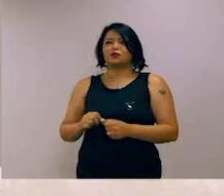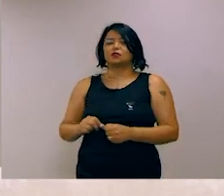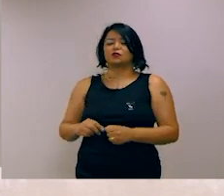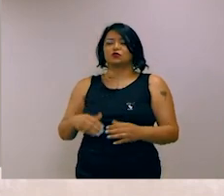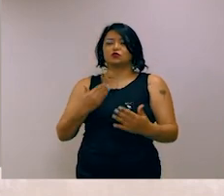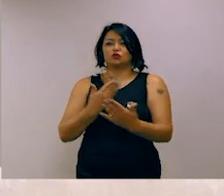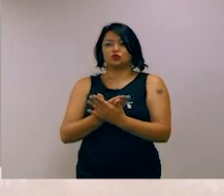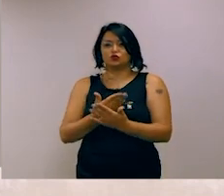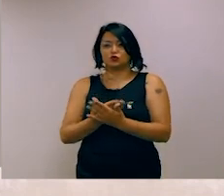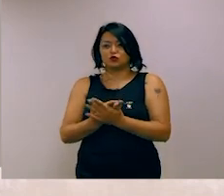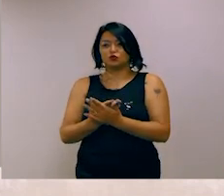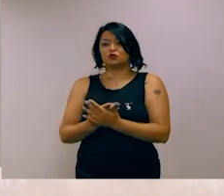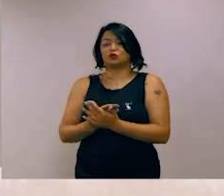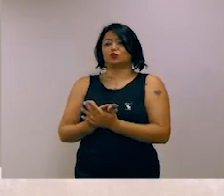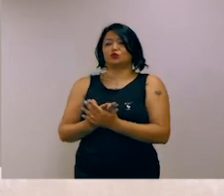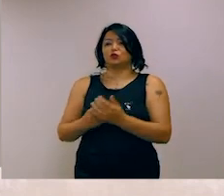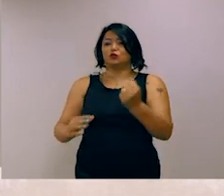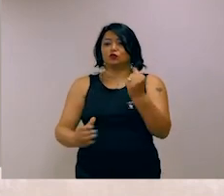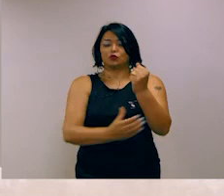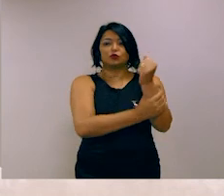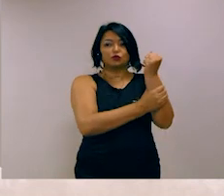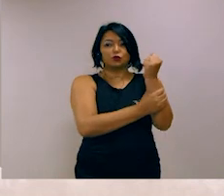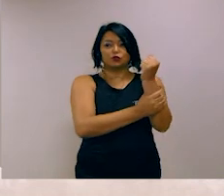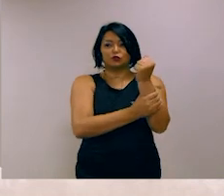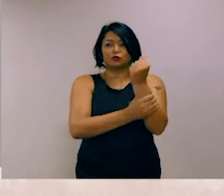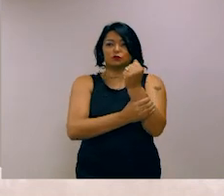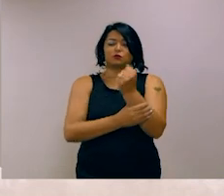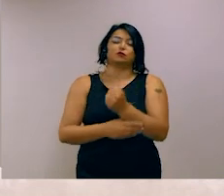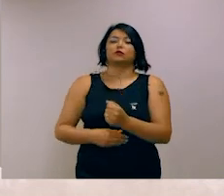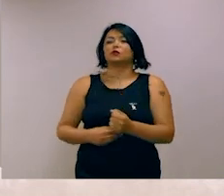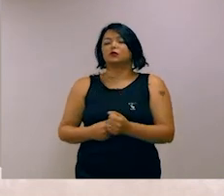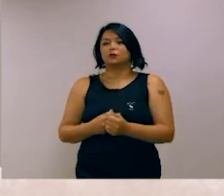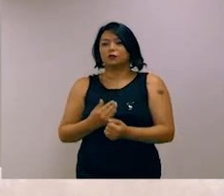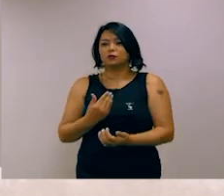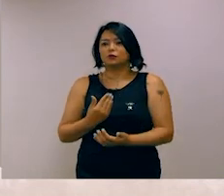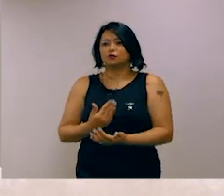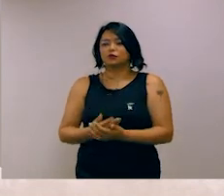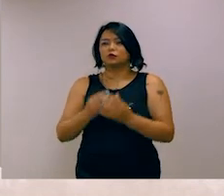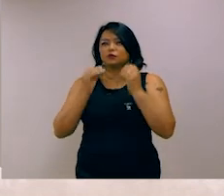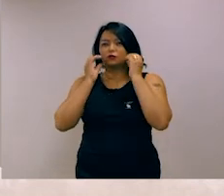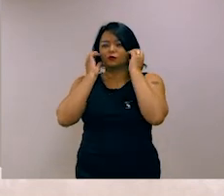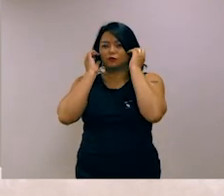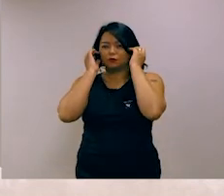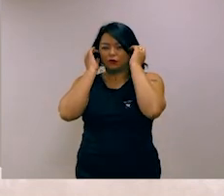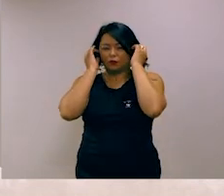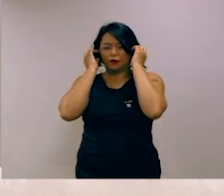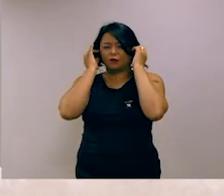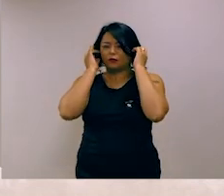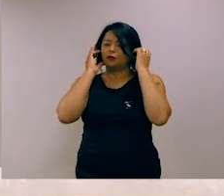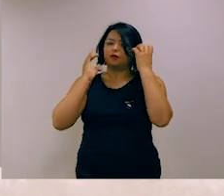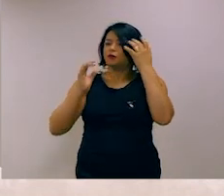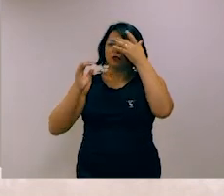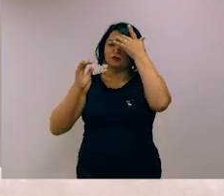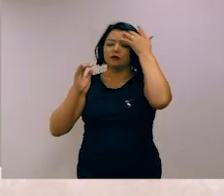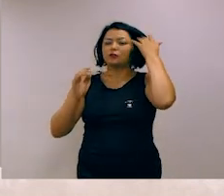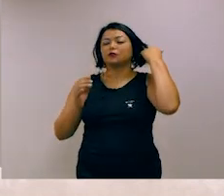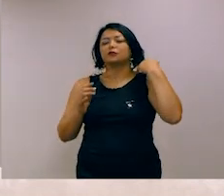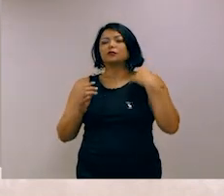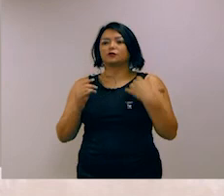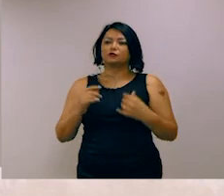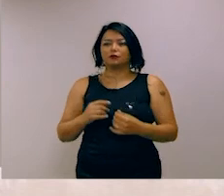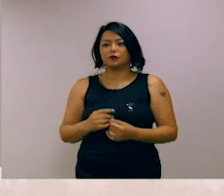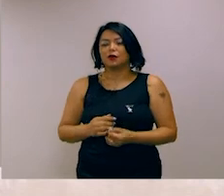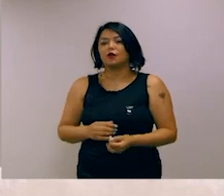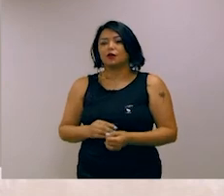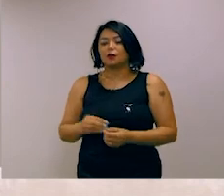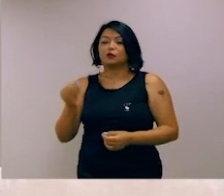So randomized control trials, or RCTs, are basically experiments where participants are randomly